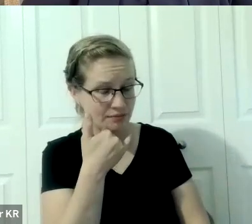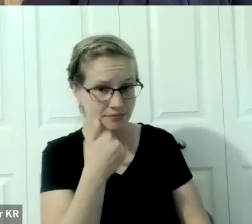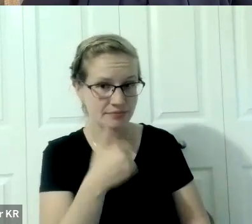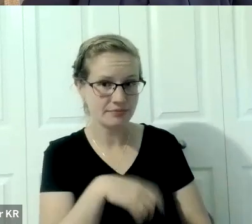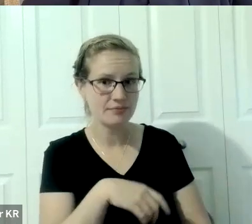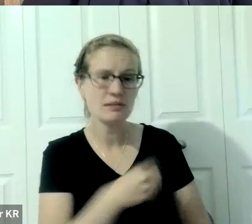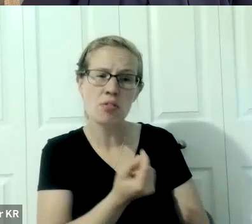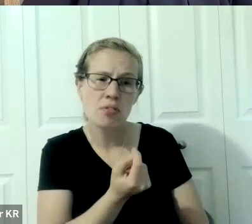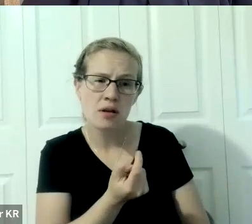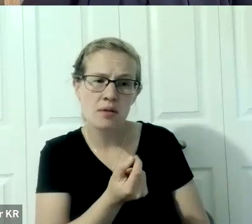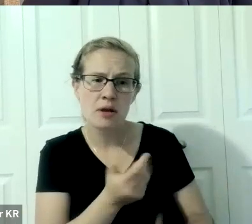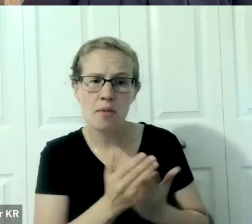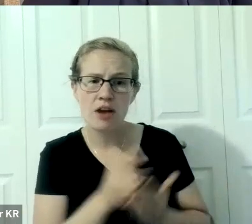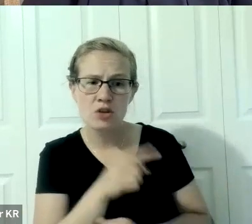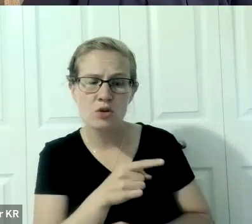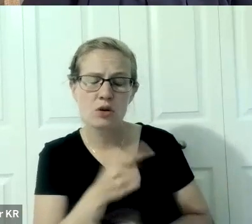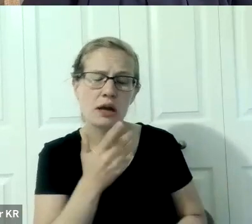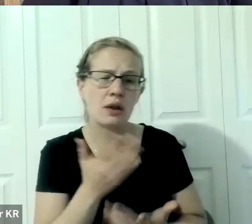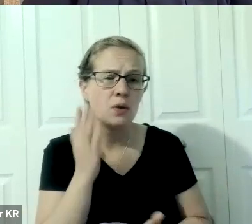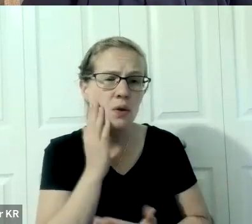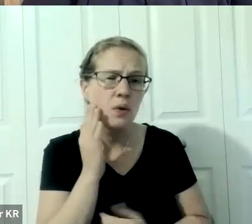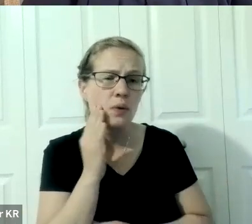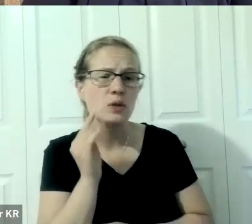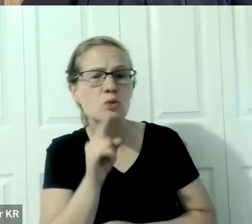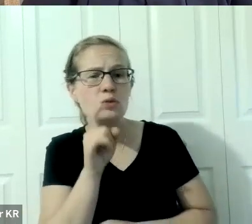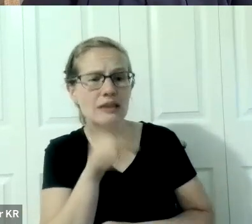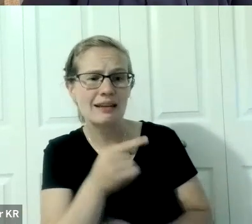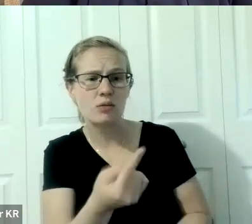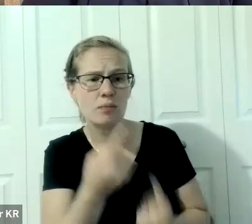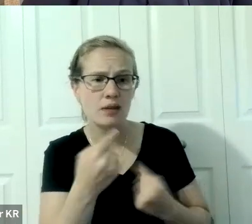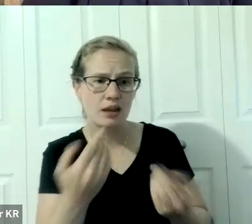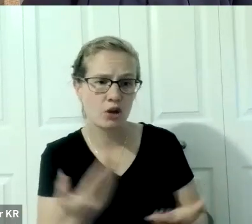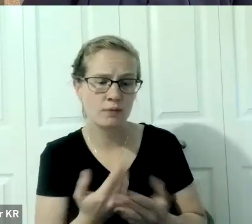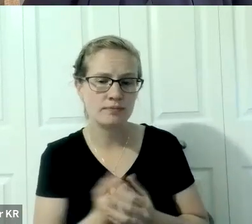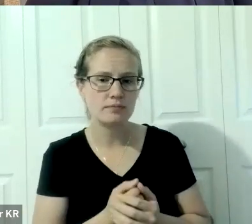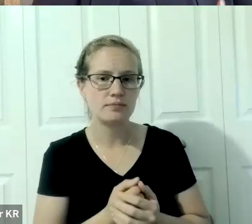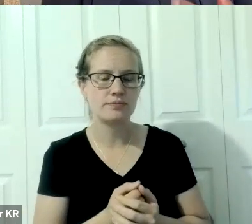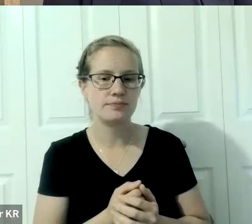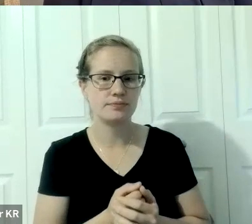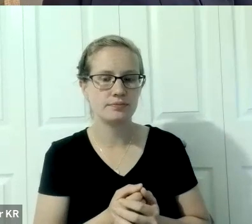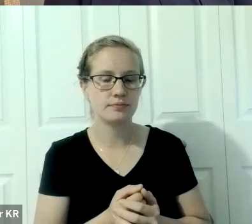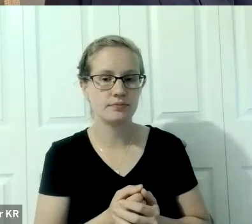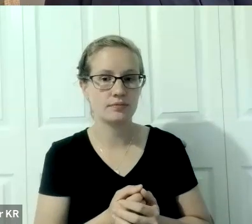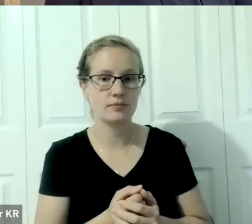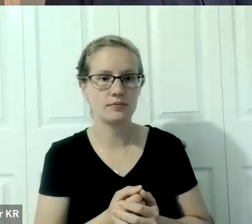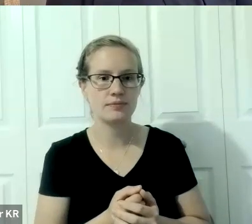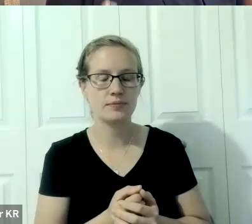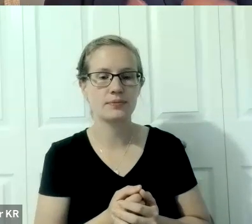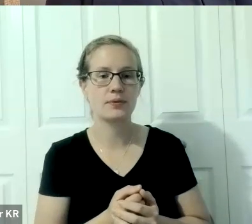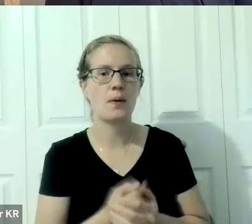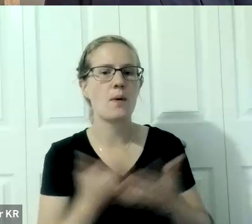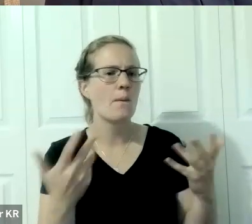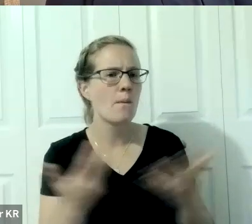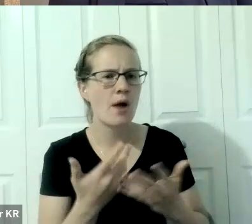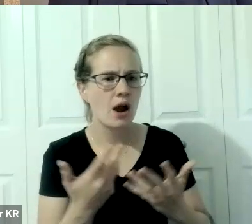little part of you that sort of knew that you needed to be here. And so what was it that